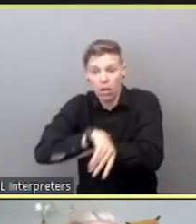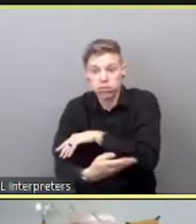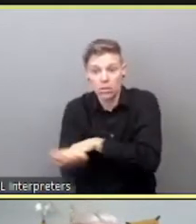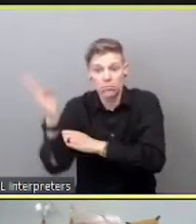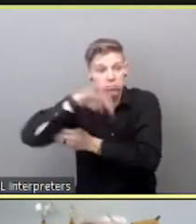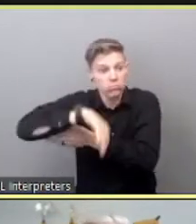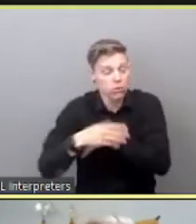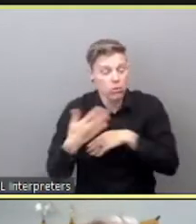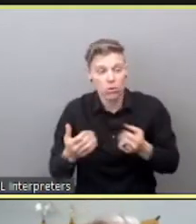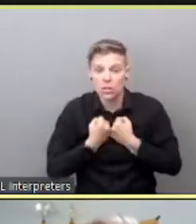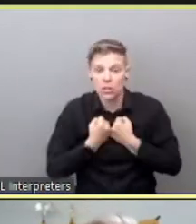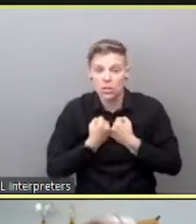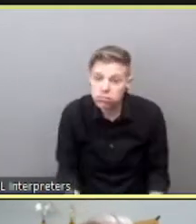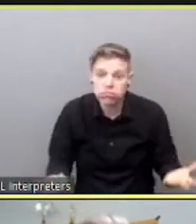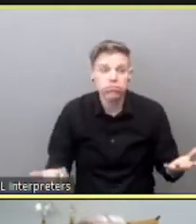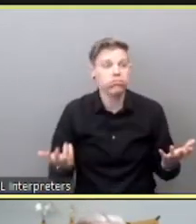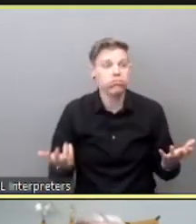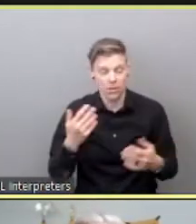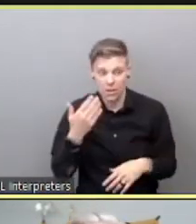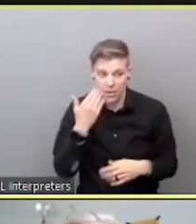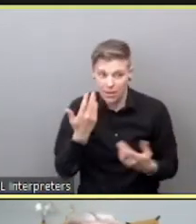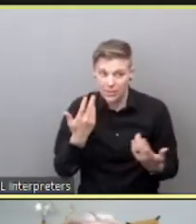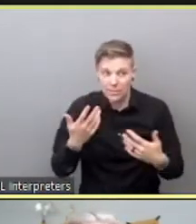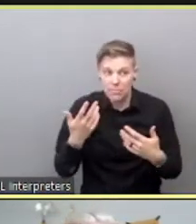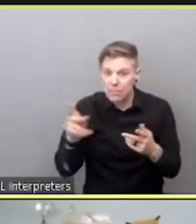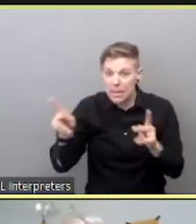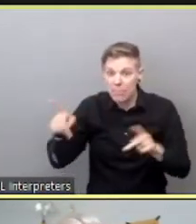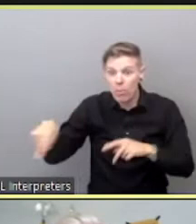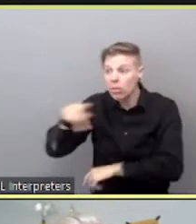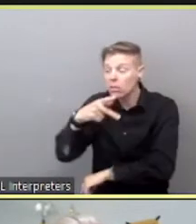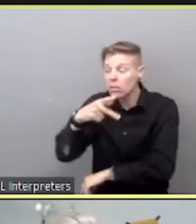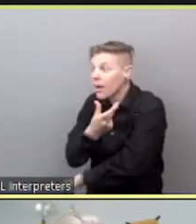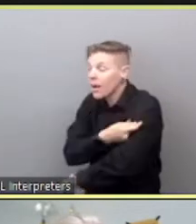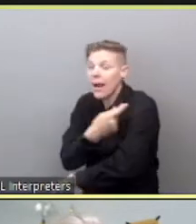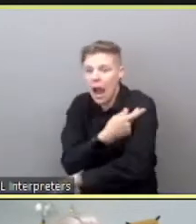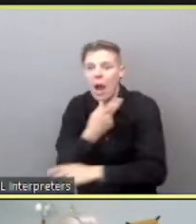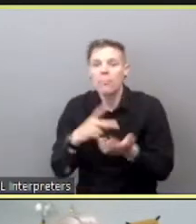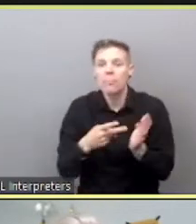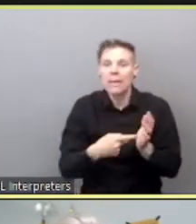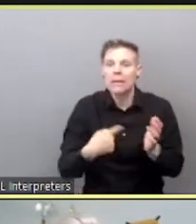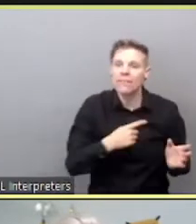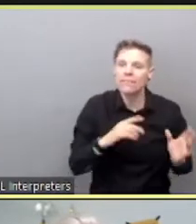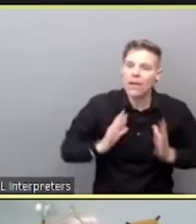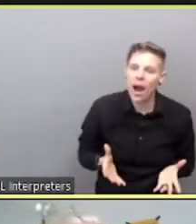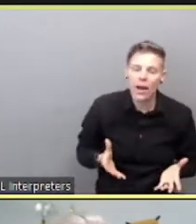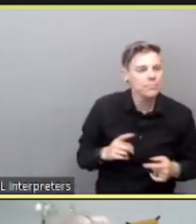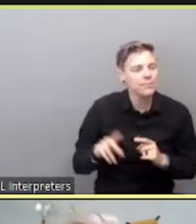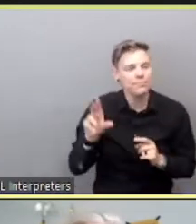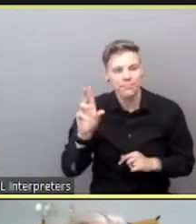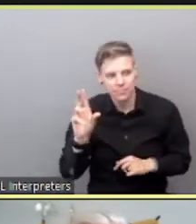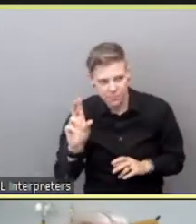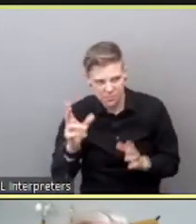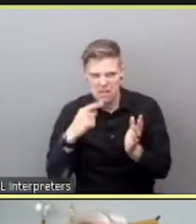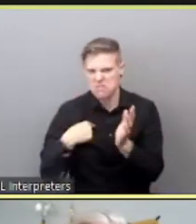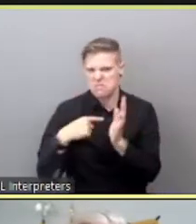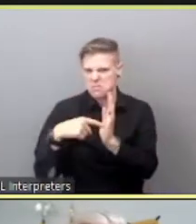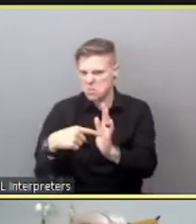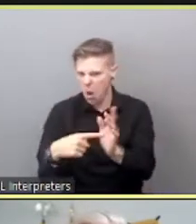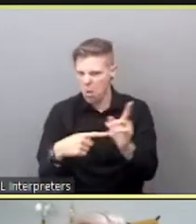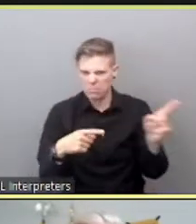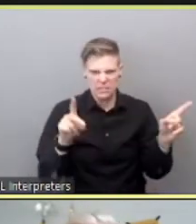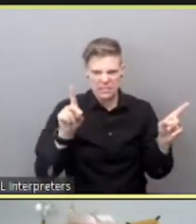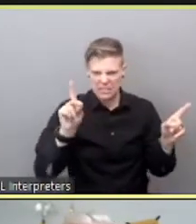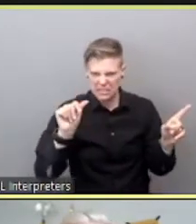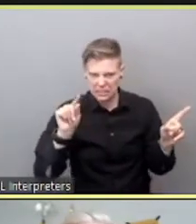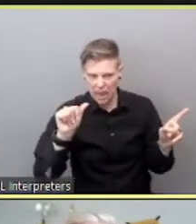illness. I'll show you some of that data, the latest data, in a minute, but this is really a serious problem